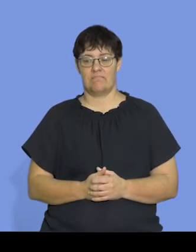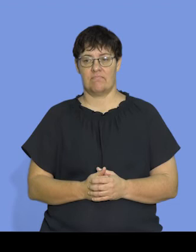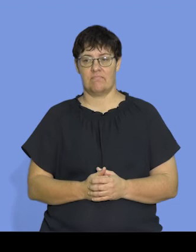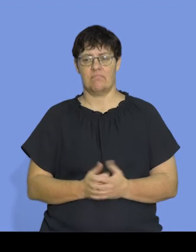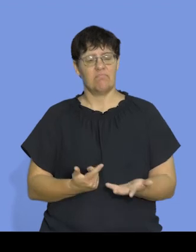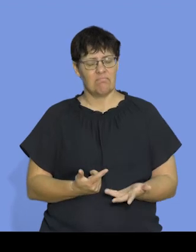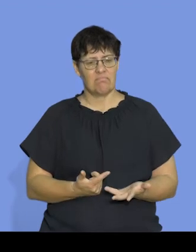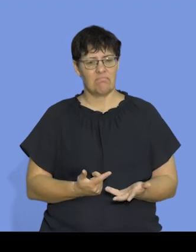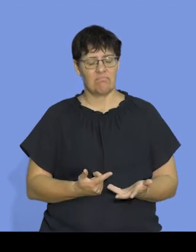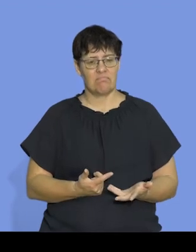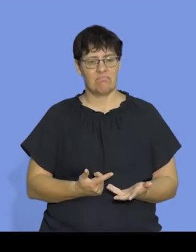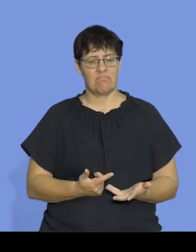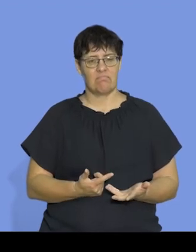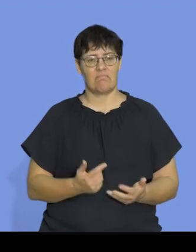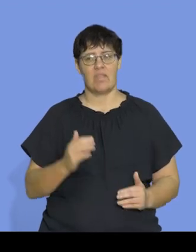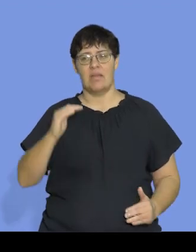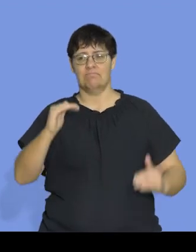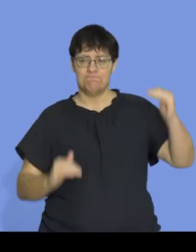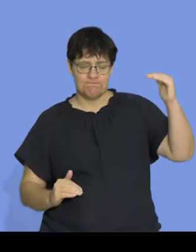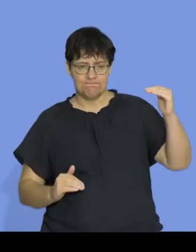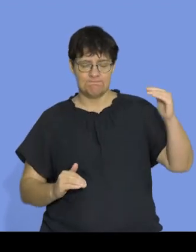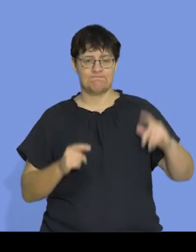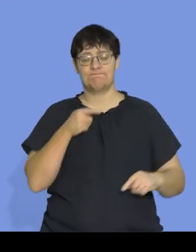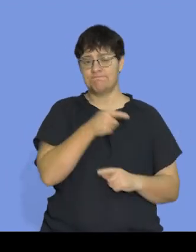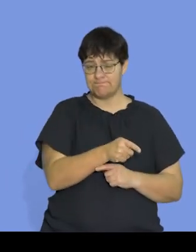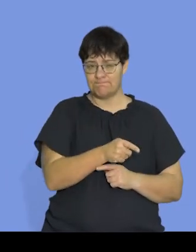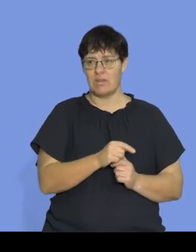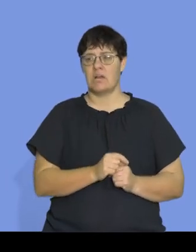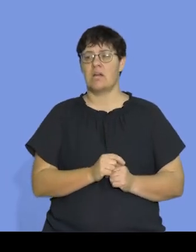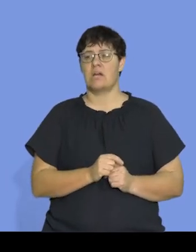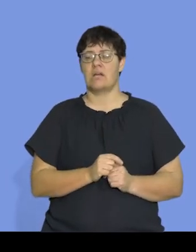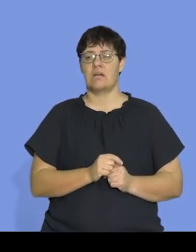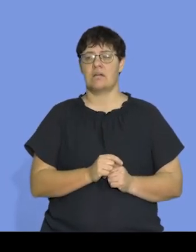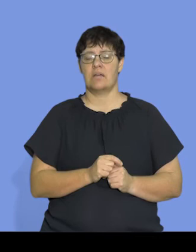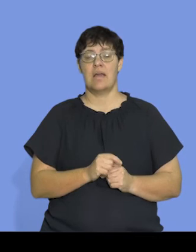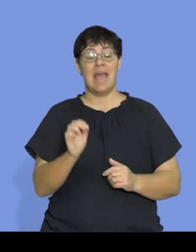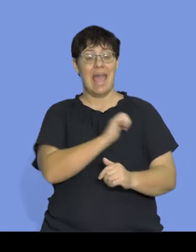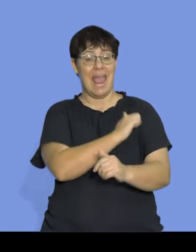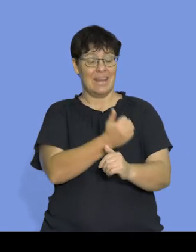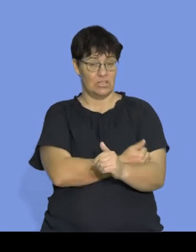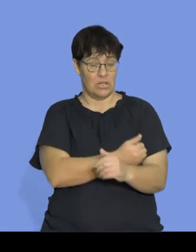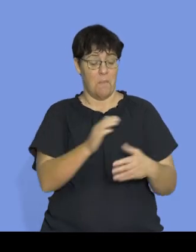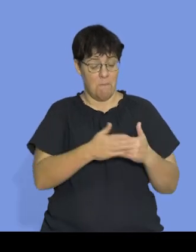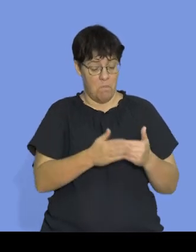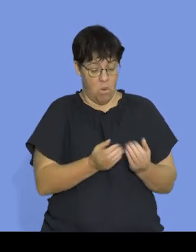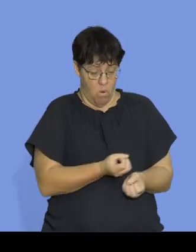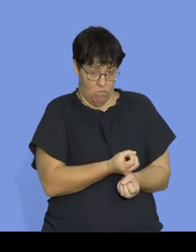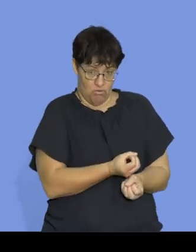Now, in as far as an endothermic reaction is concerned, we are saying that more energy is actually,